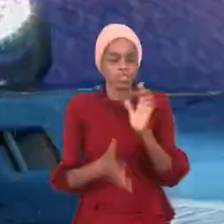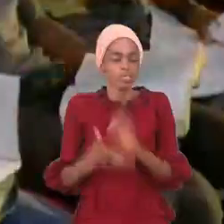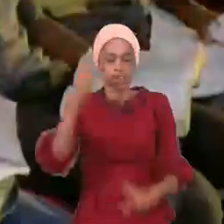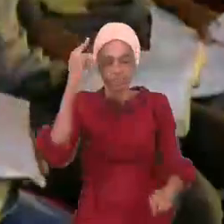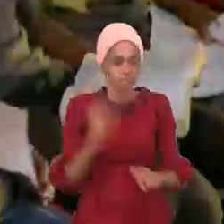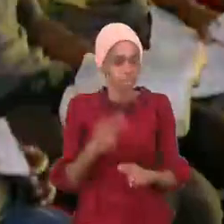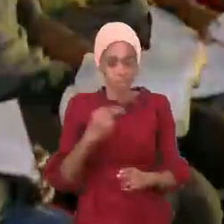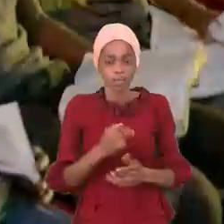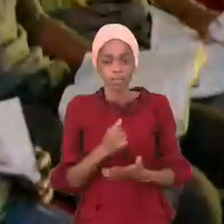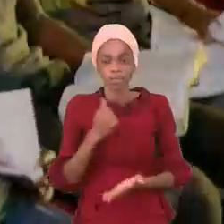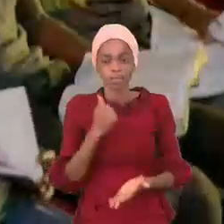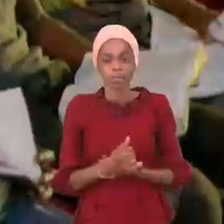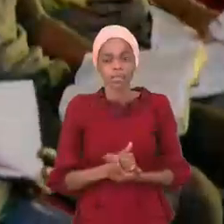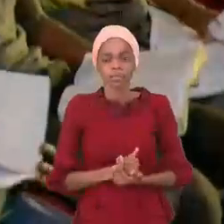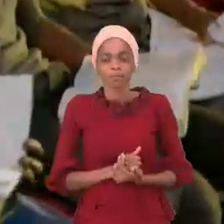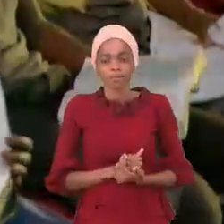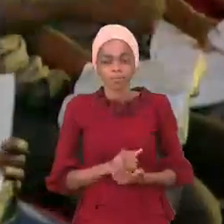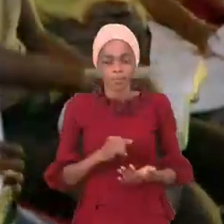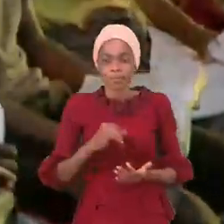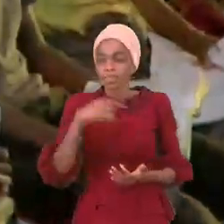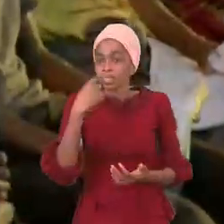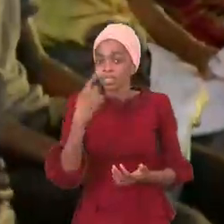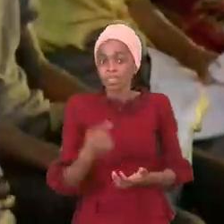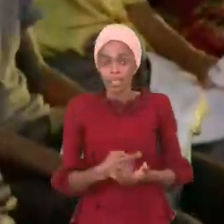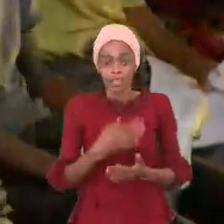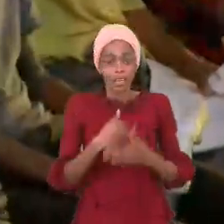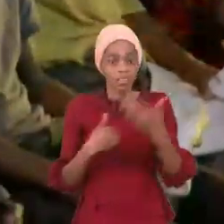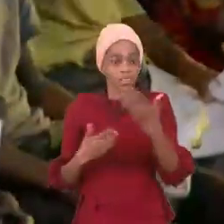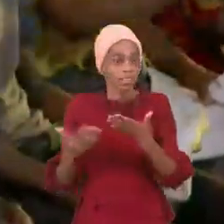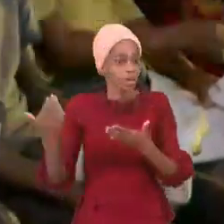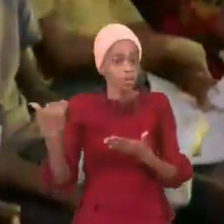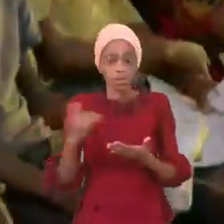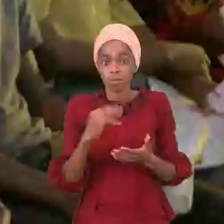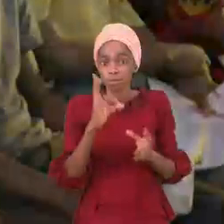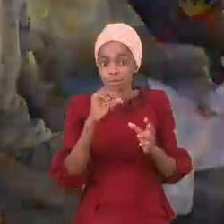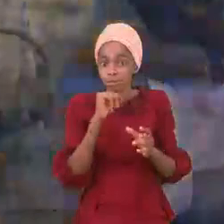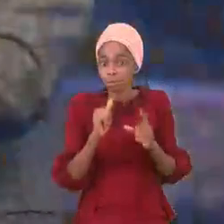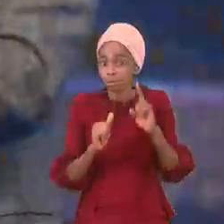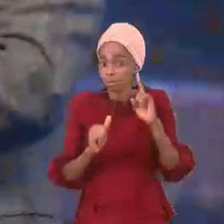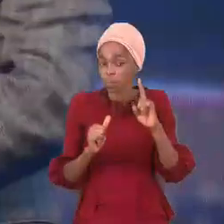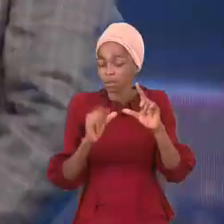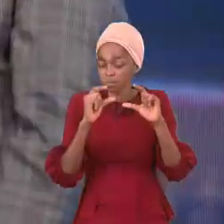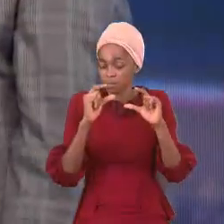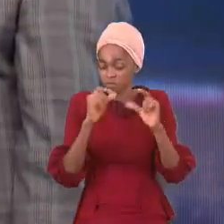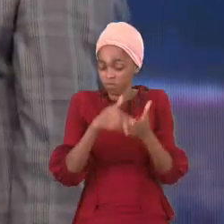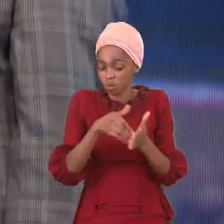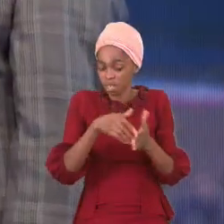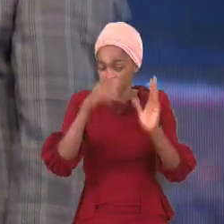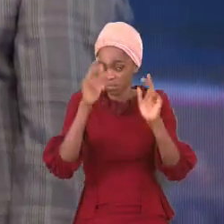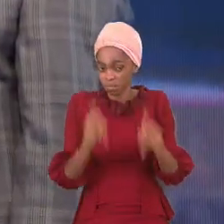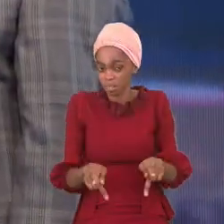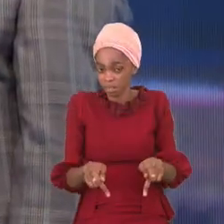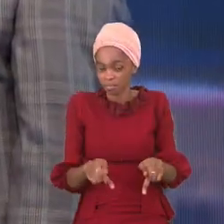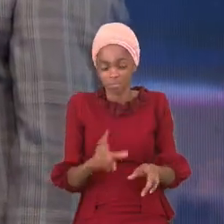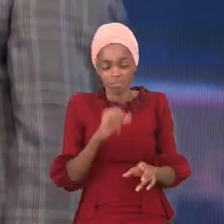Jesus' name. It says, and there was not one feeble person, not